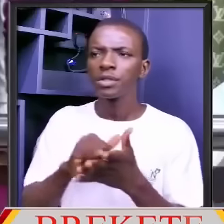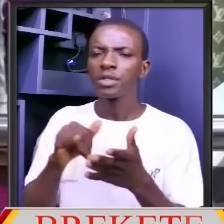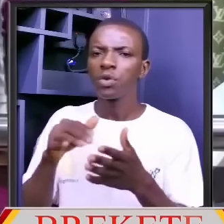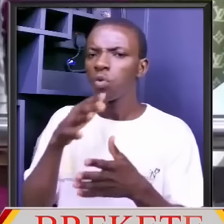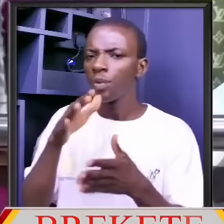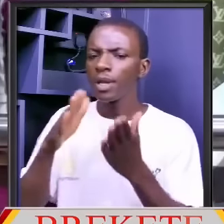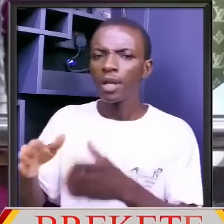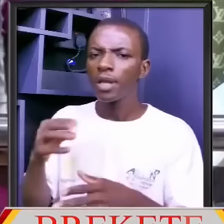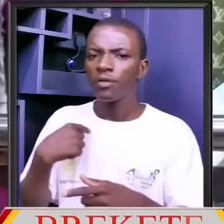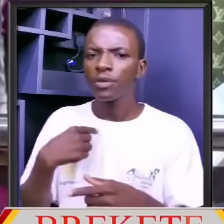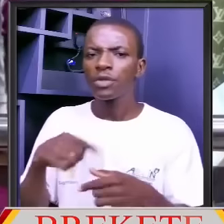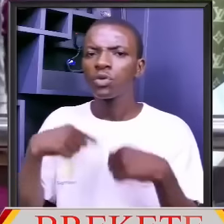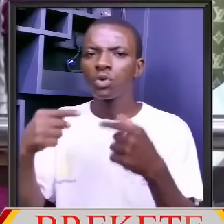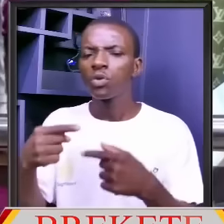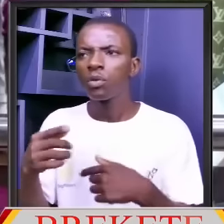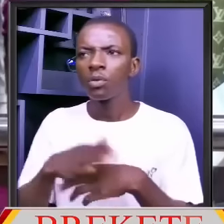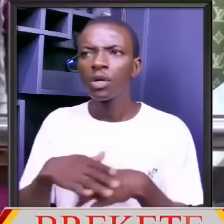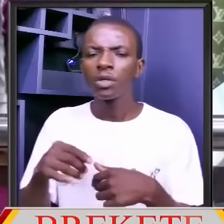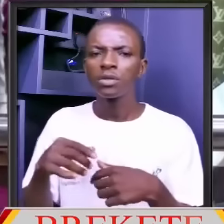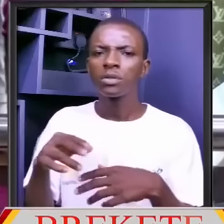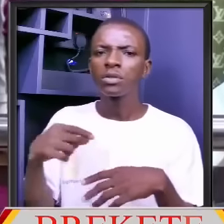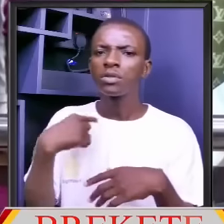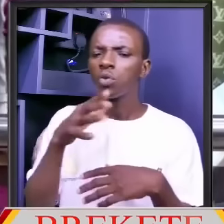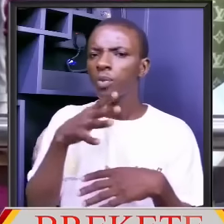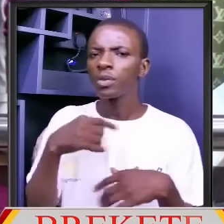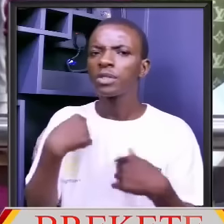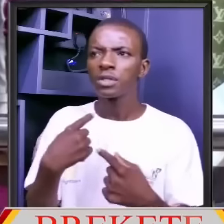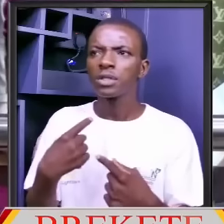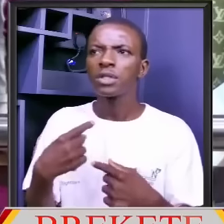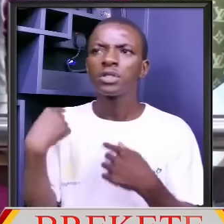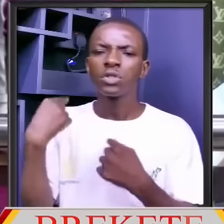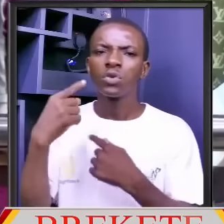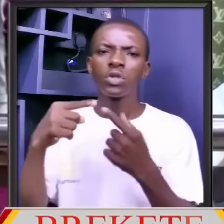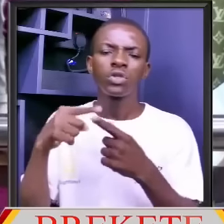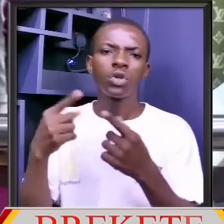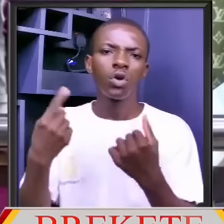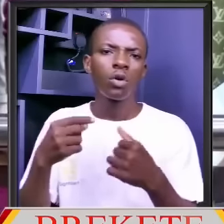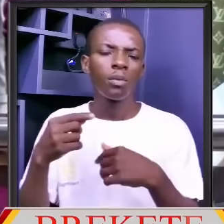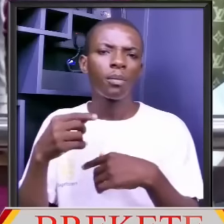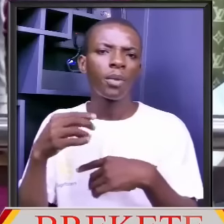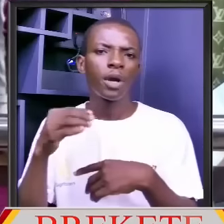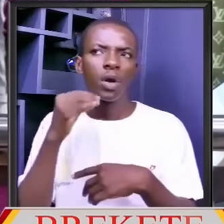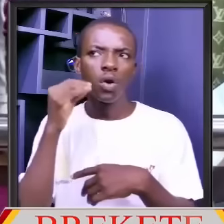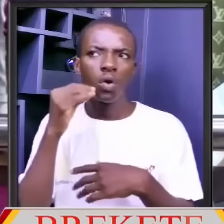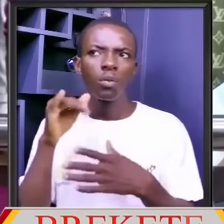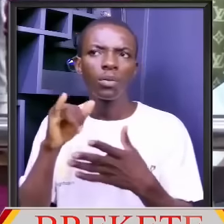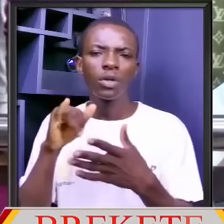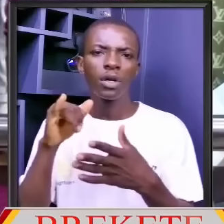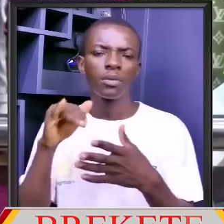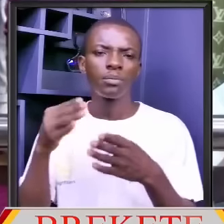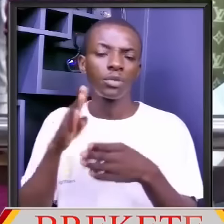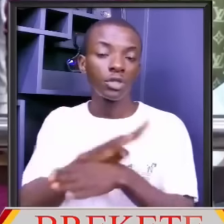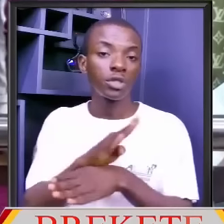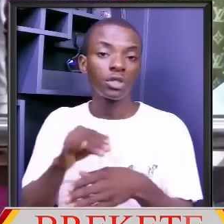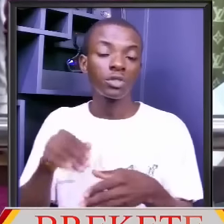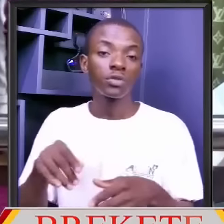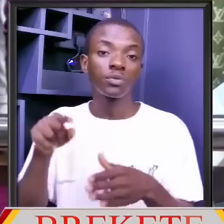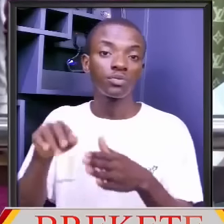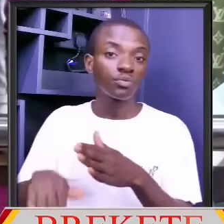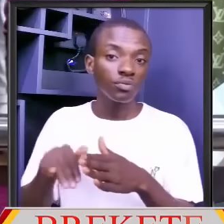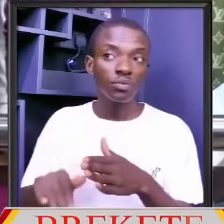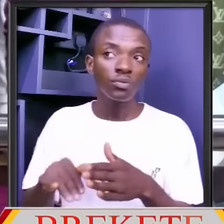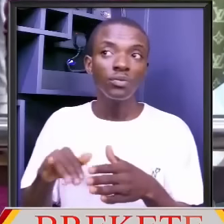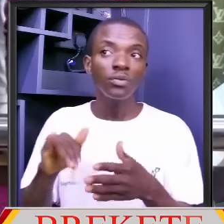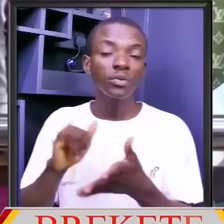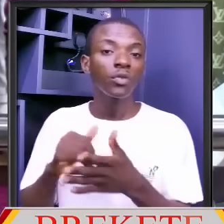woman leave me, make the woman go. The woman come to us say no. Say since where I come my house, our business where be they go down.